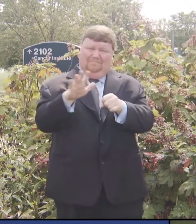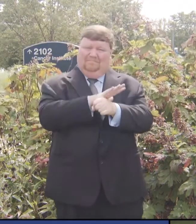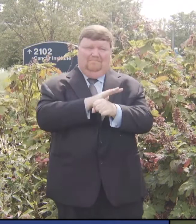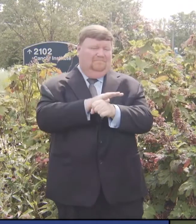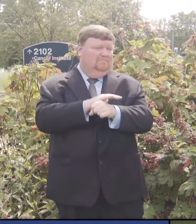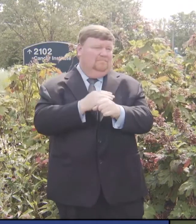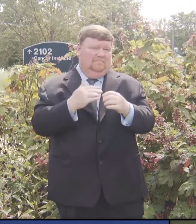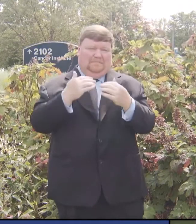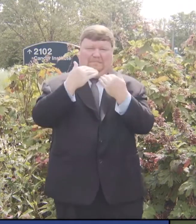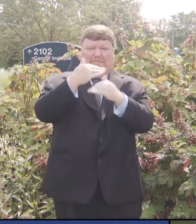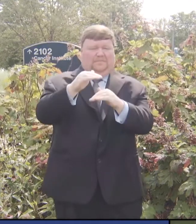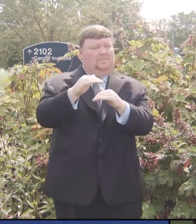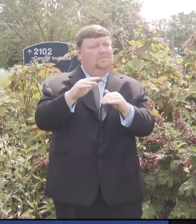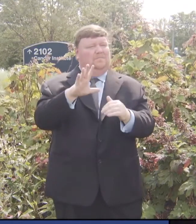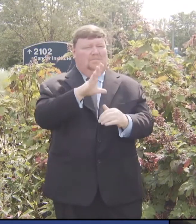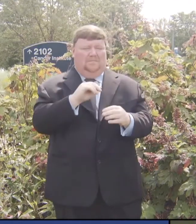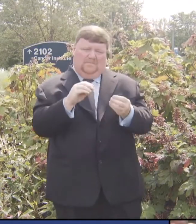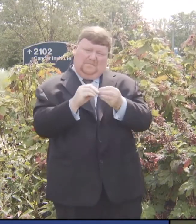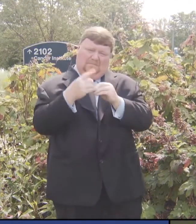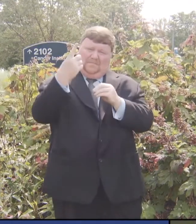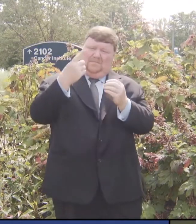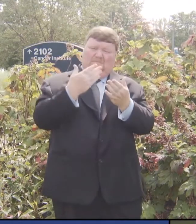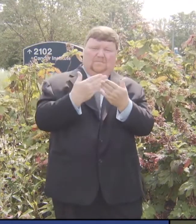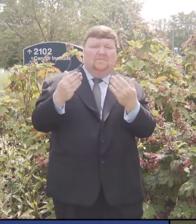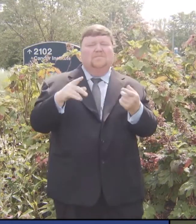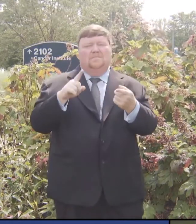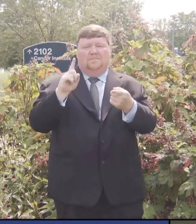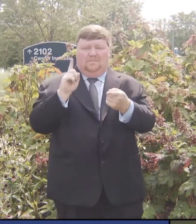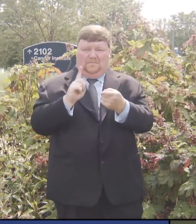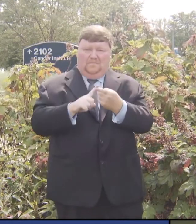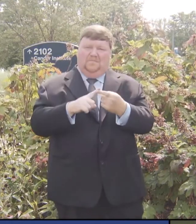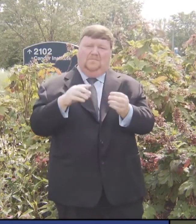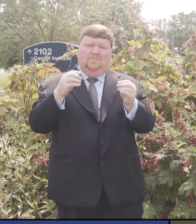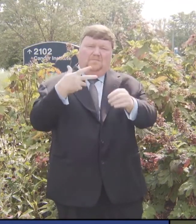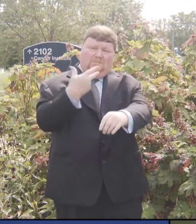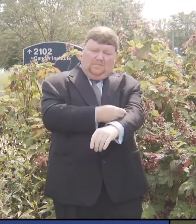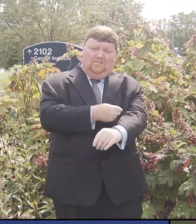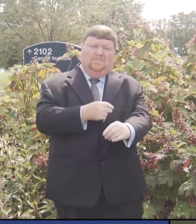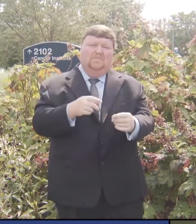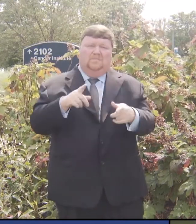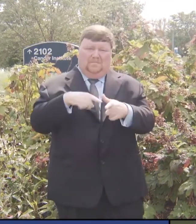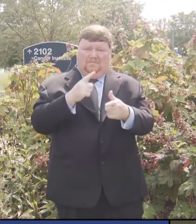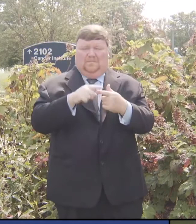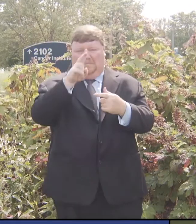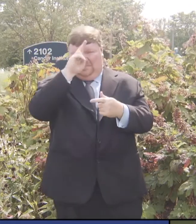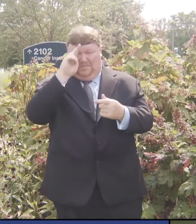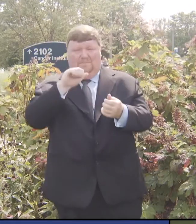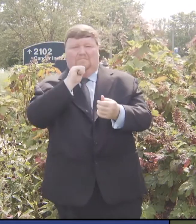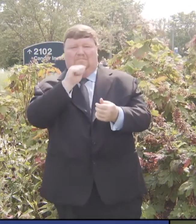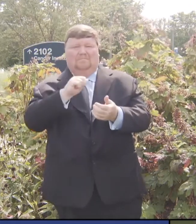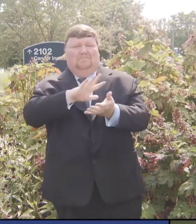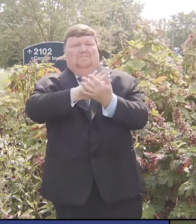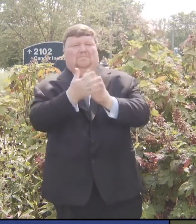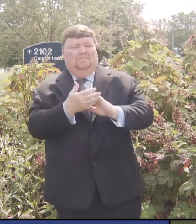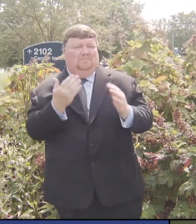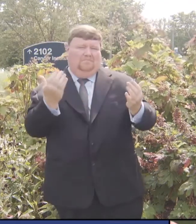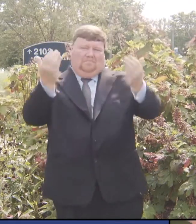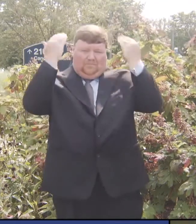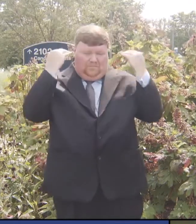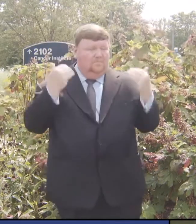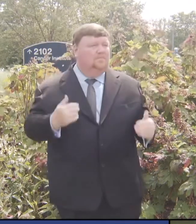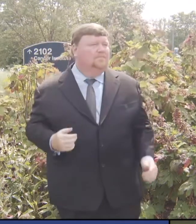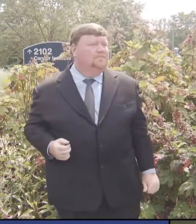thing we can do is get vaccinated so that we don't overtax these hospitals further. Where do people that need care go? So I'm